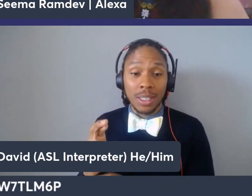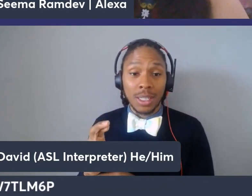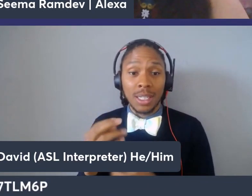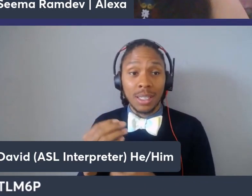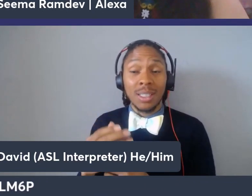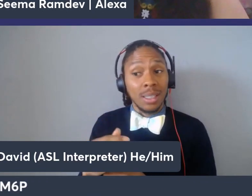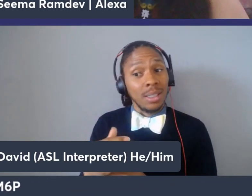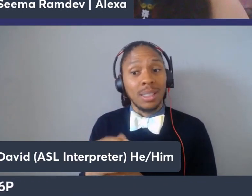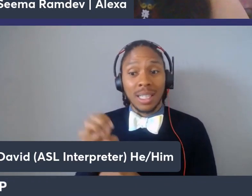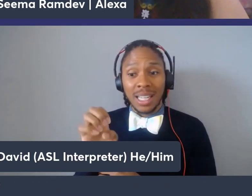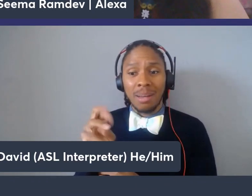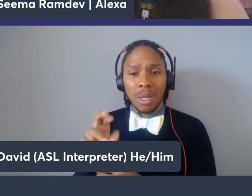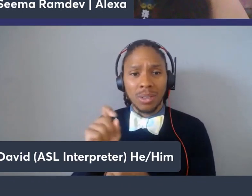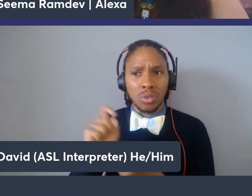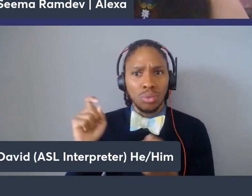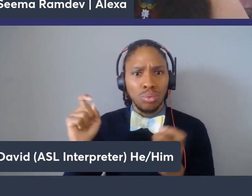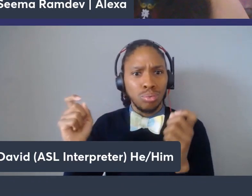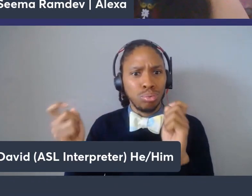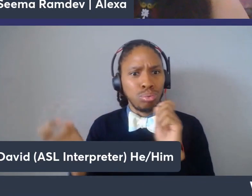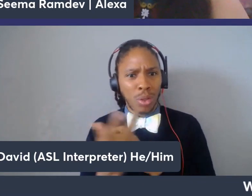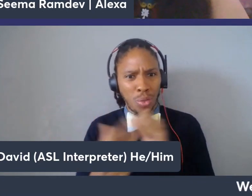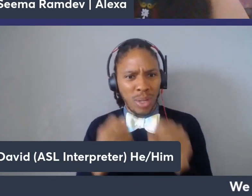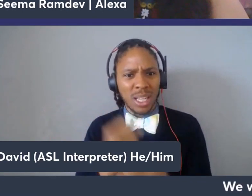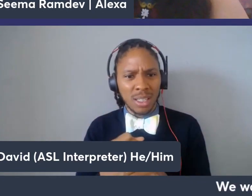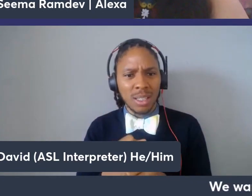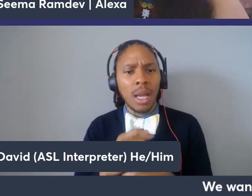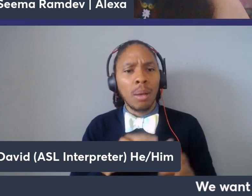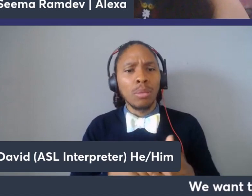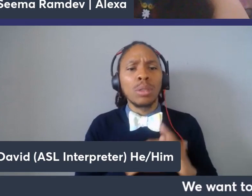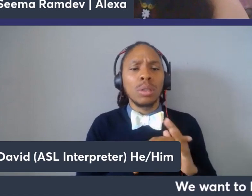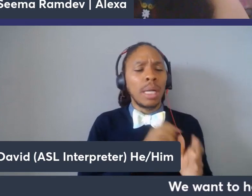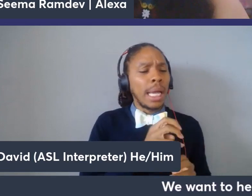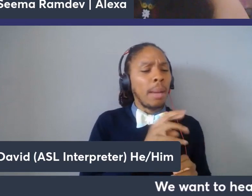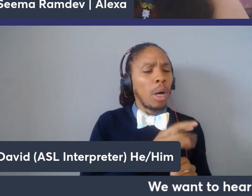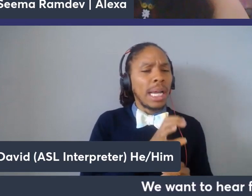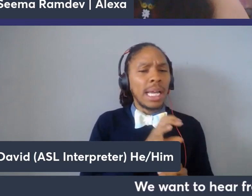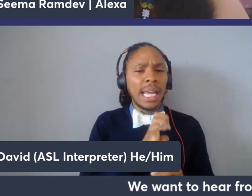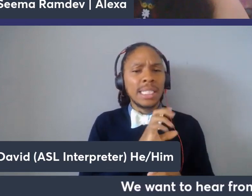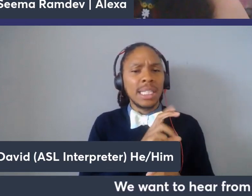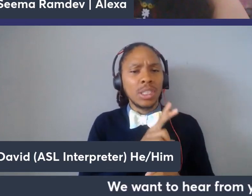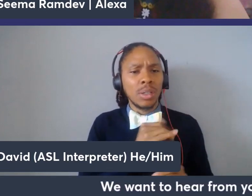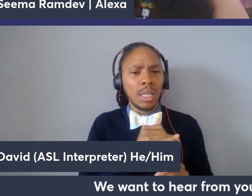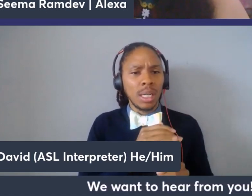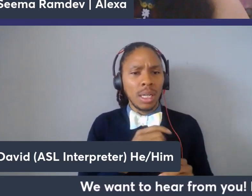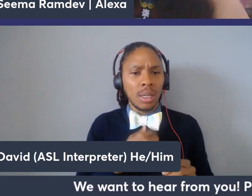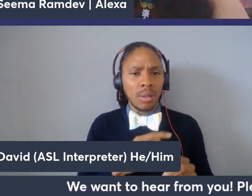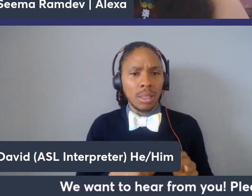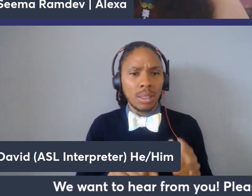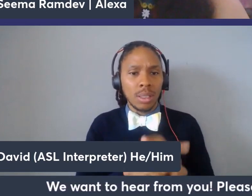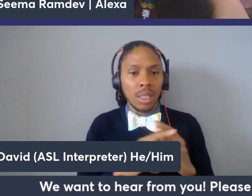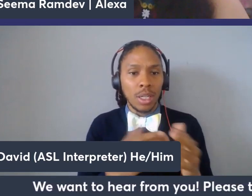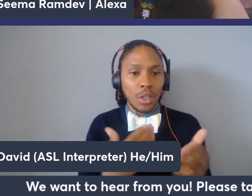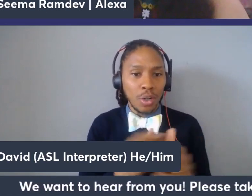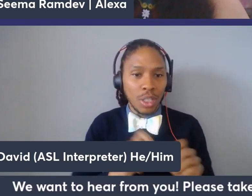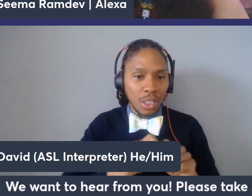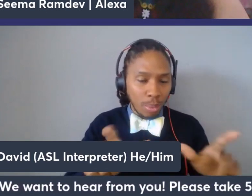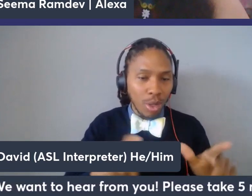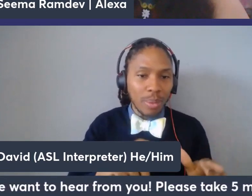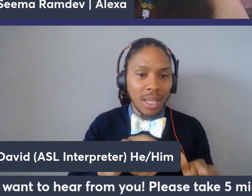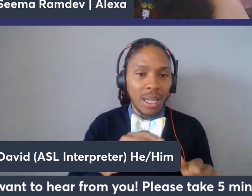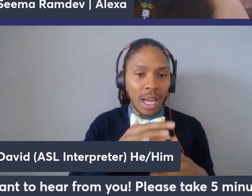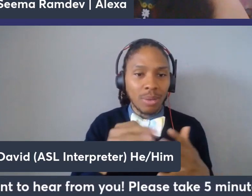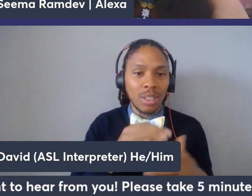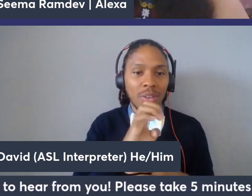EMR has changed a lot in the past 3 years. It used to be just EMR and EC2. Then we came out with a new Mm. deployment option that was EMR on EKS. So if you're